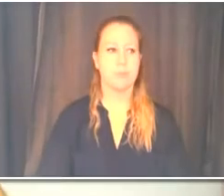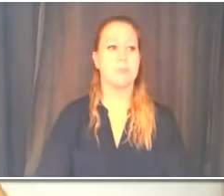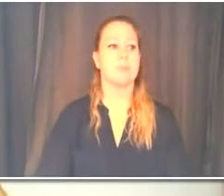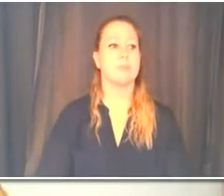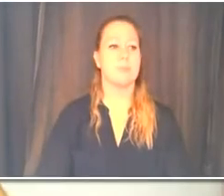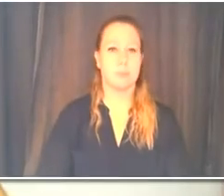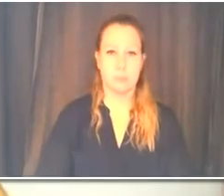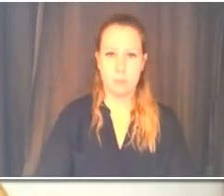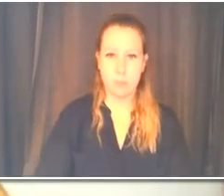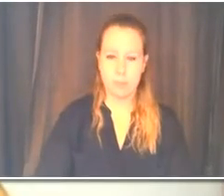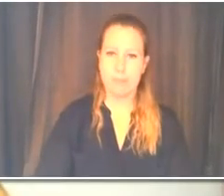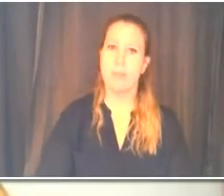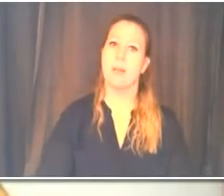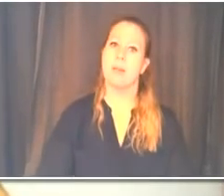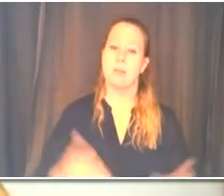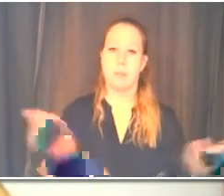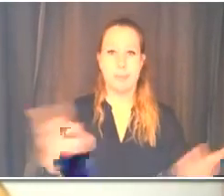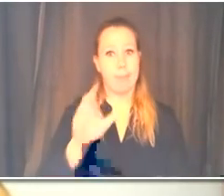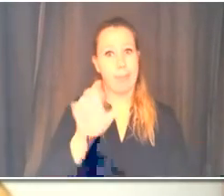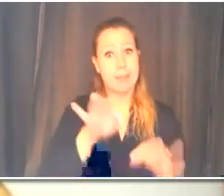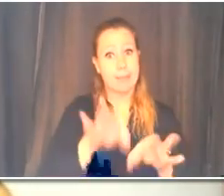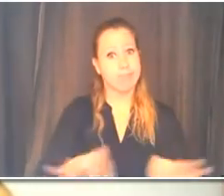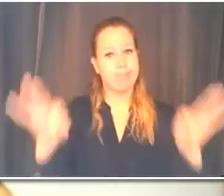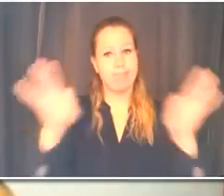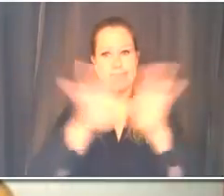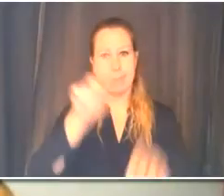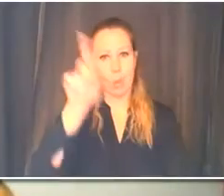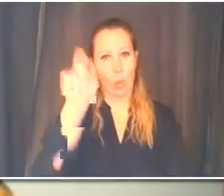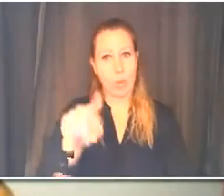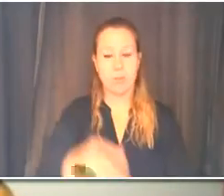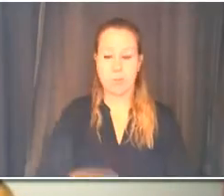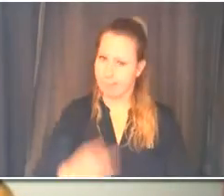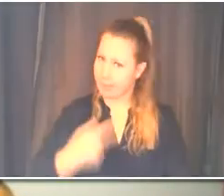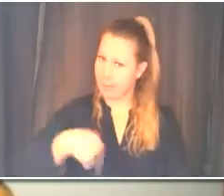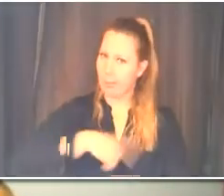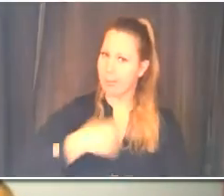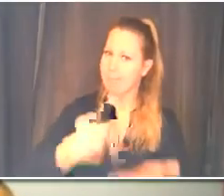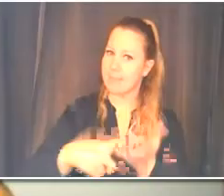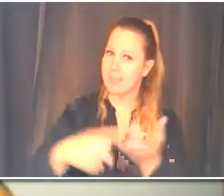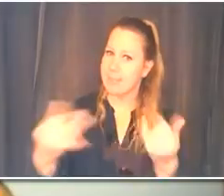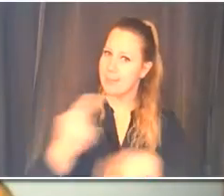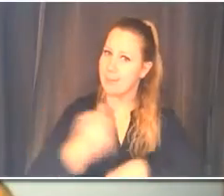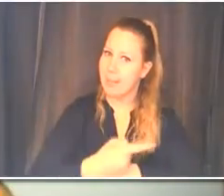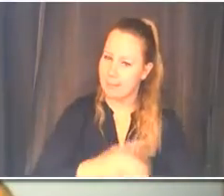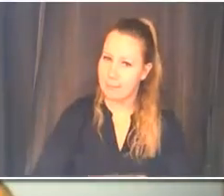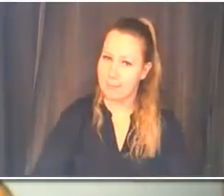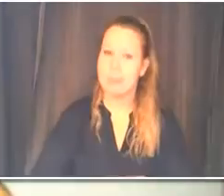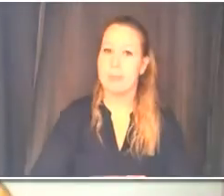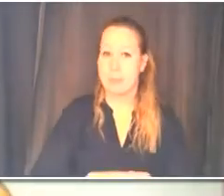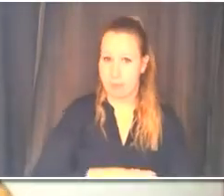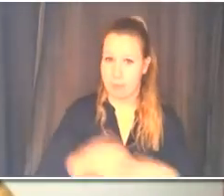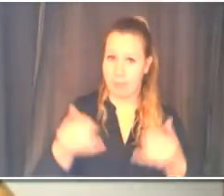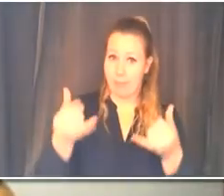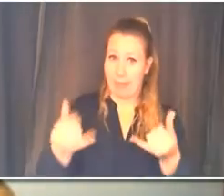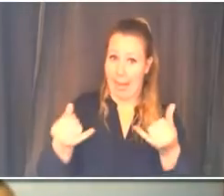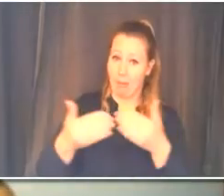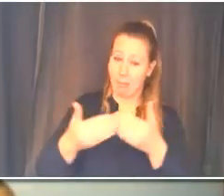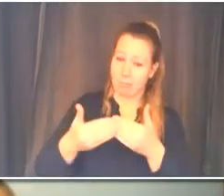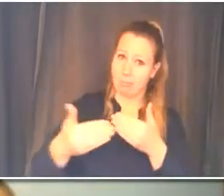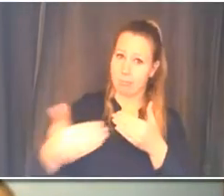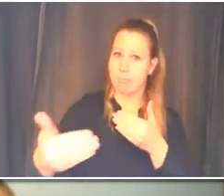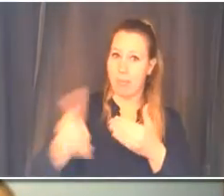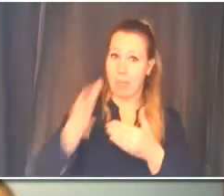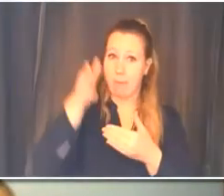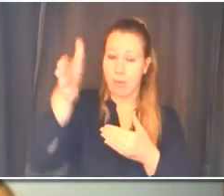when the the pandemic first started in in March um you know everyone was at home and